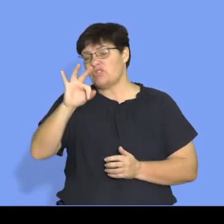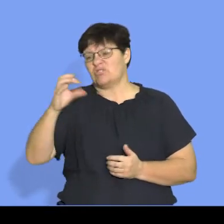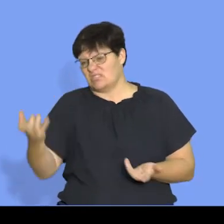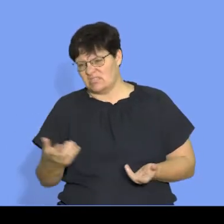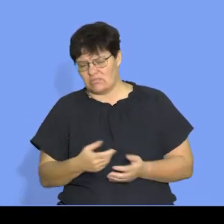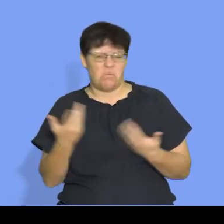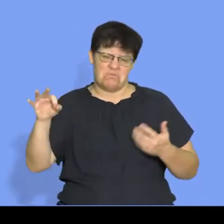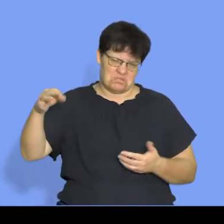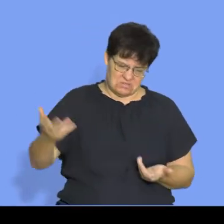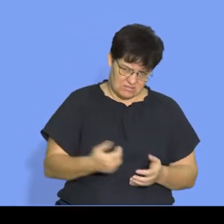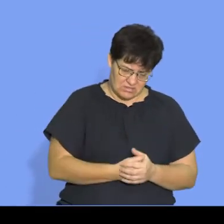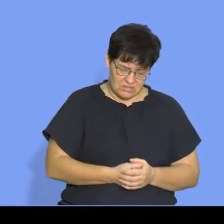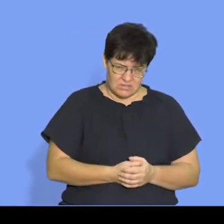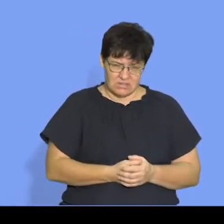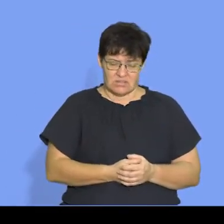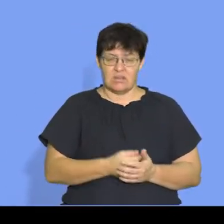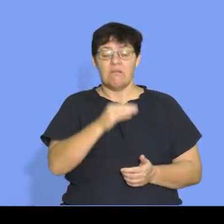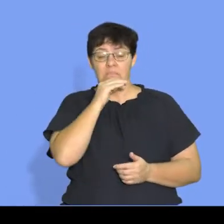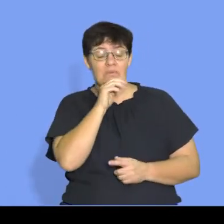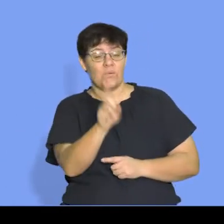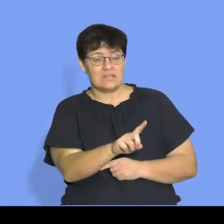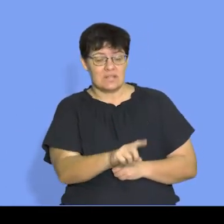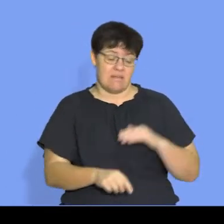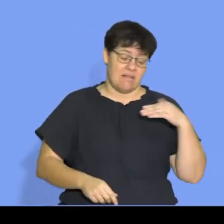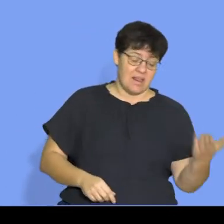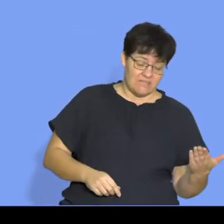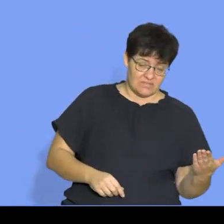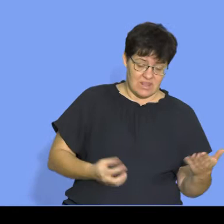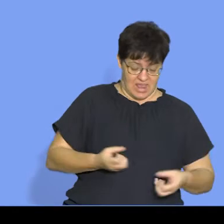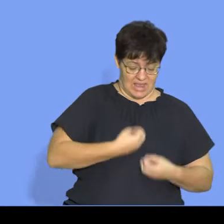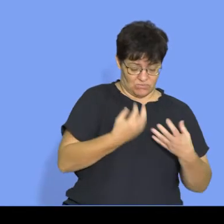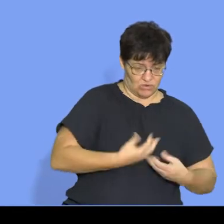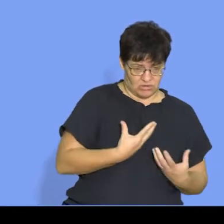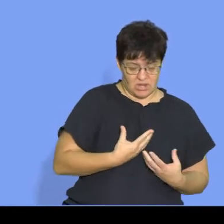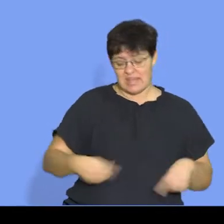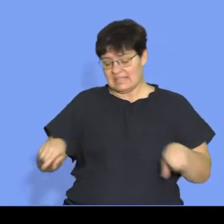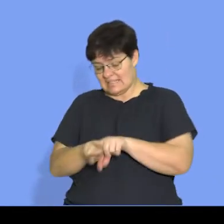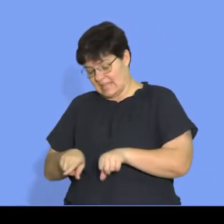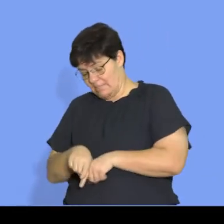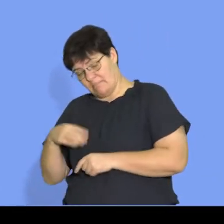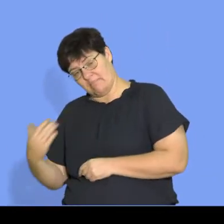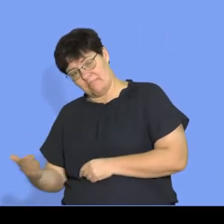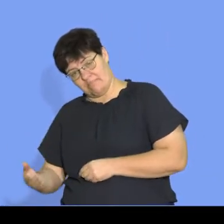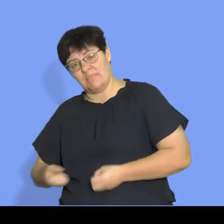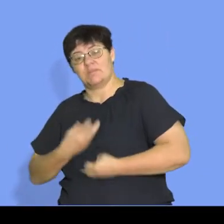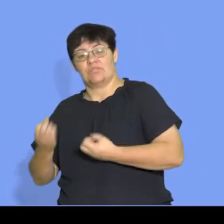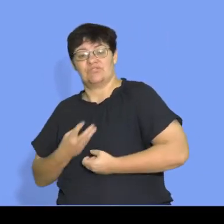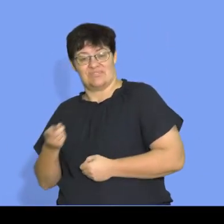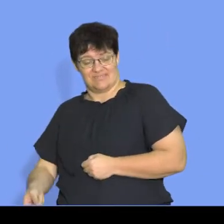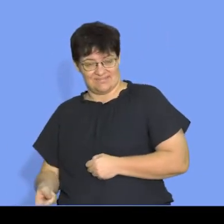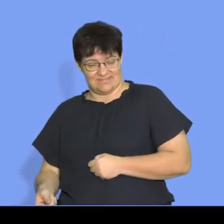is must be such that the left-hand side expression is equal to the right-hand side